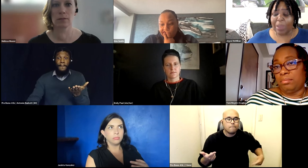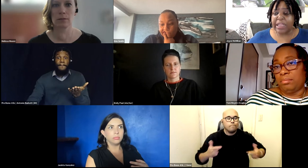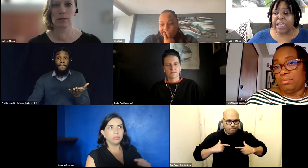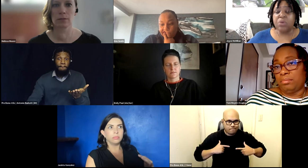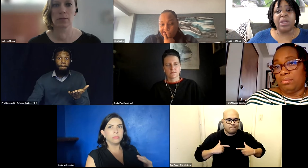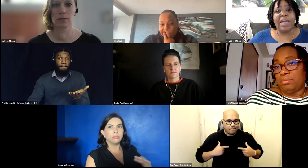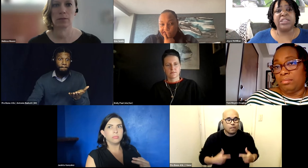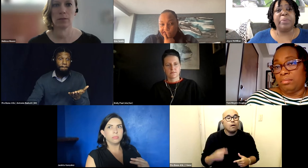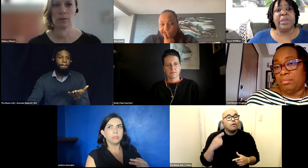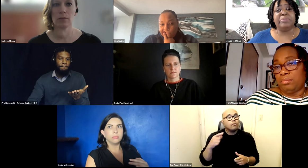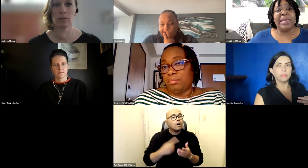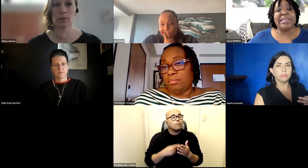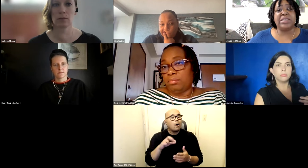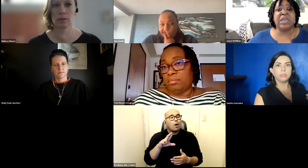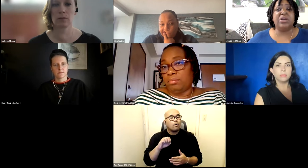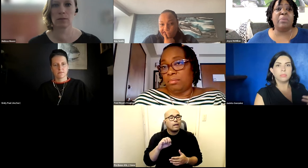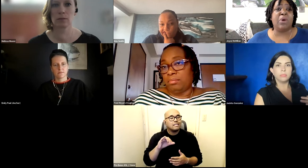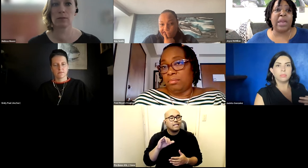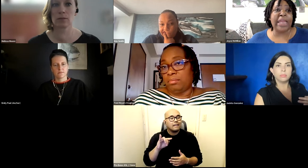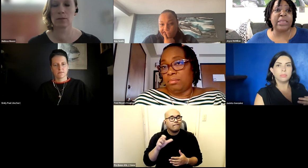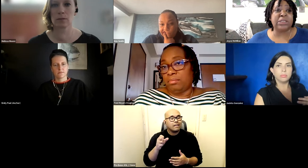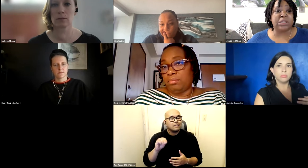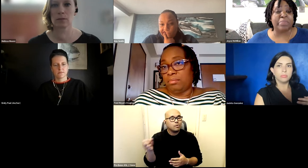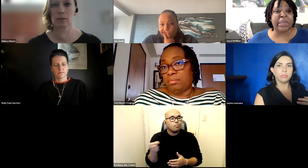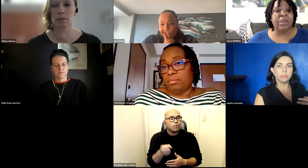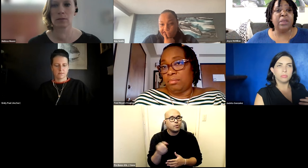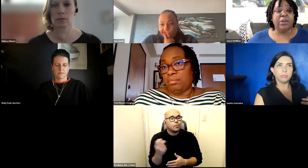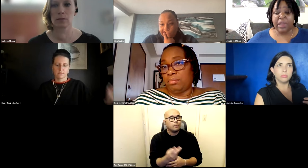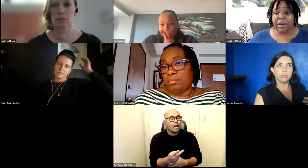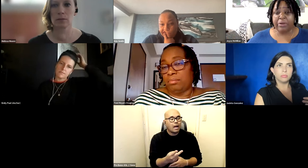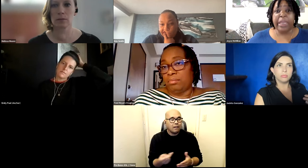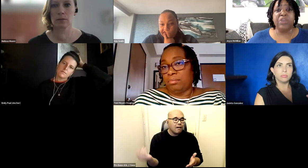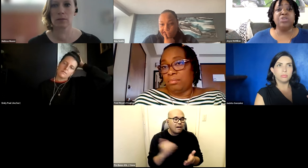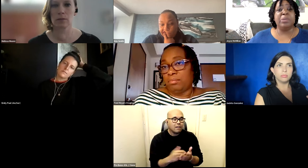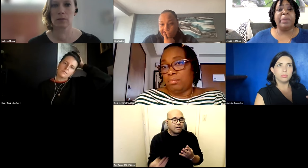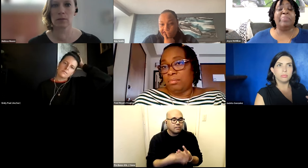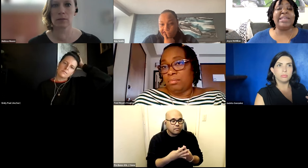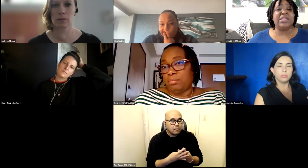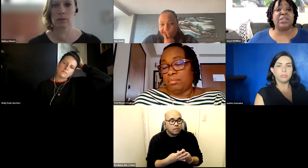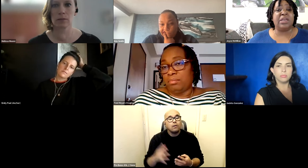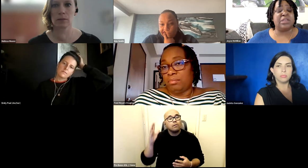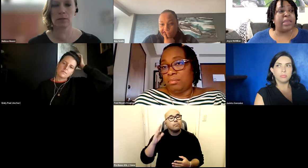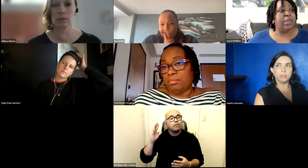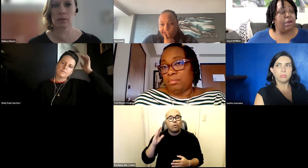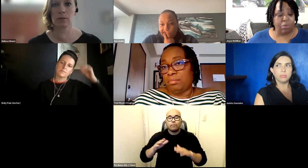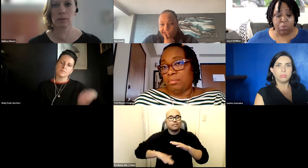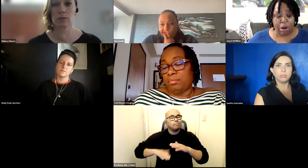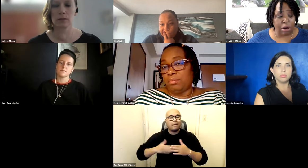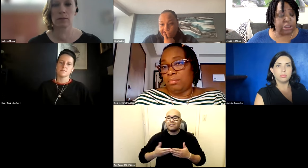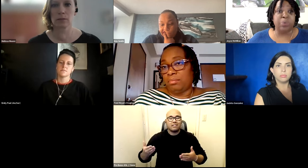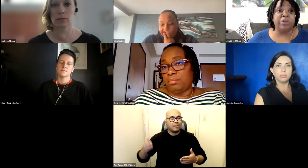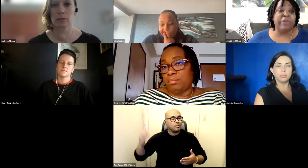what they utilize to put in place to say you're more likely to be there it used to be basic things like